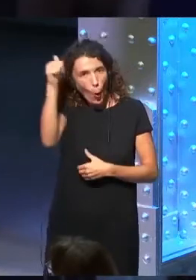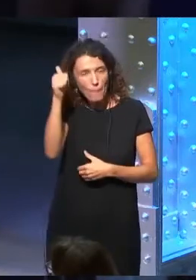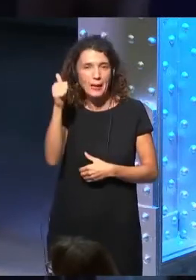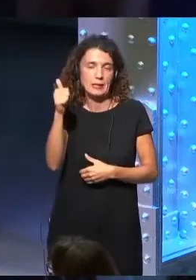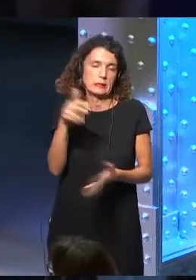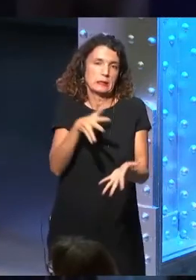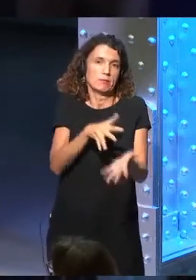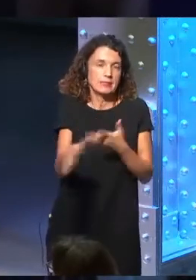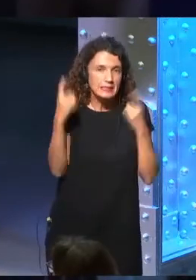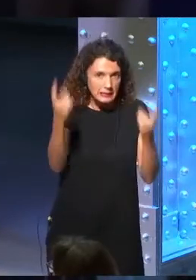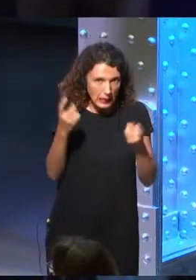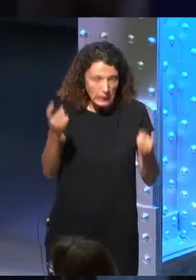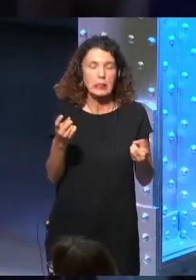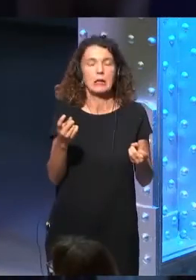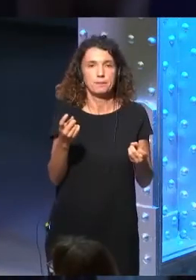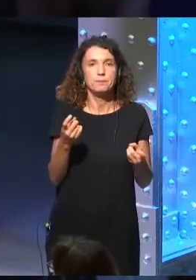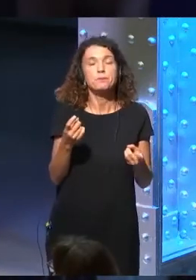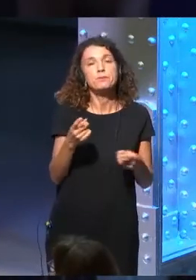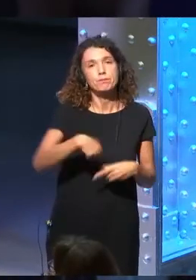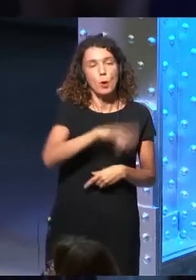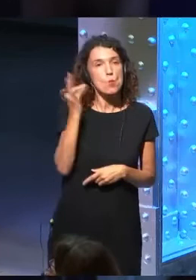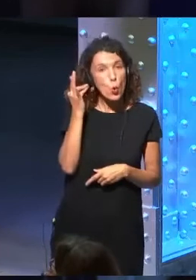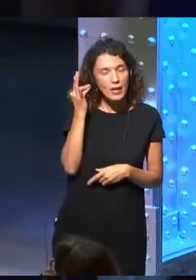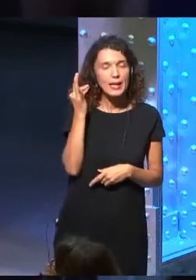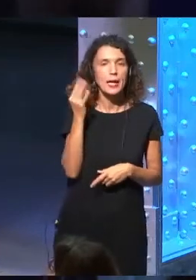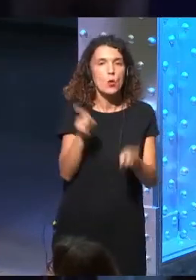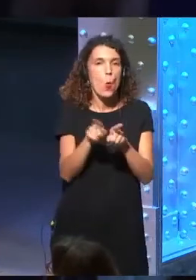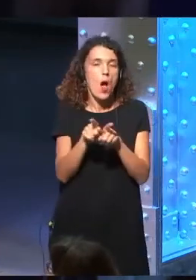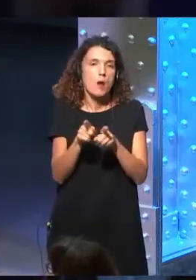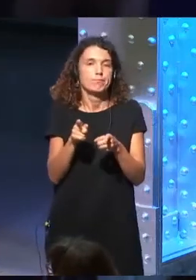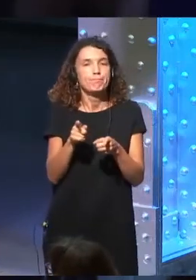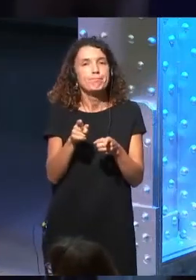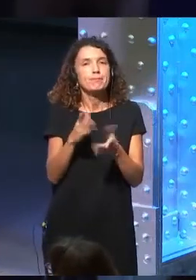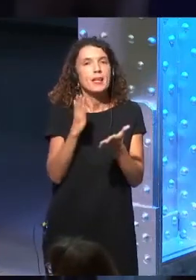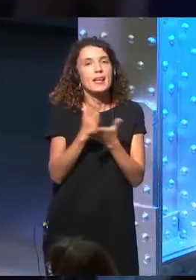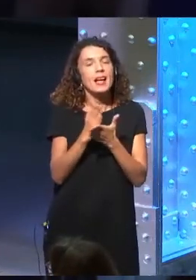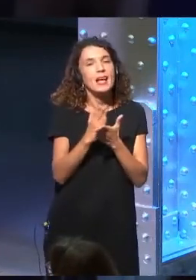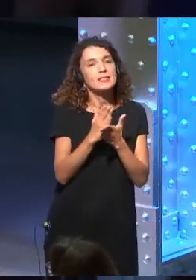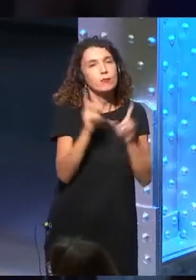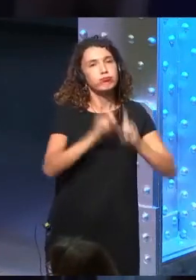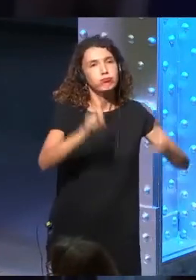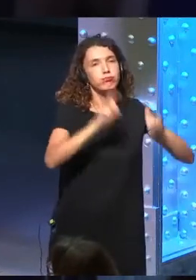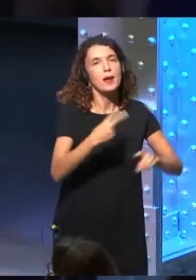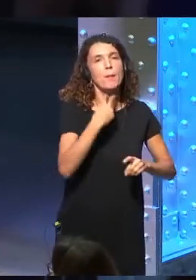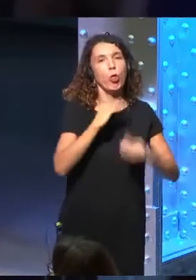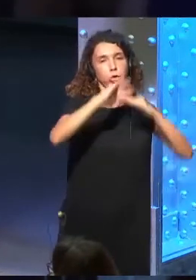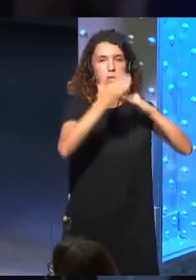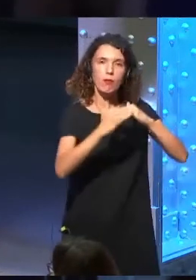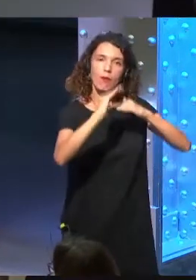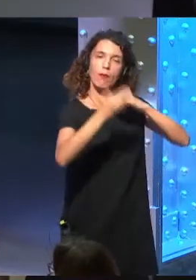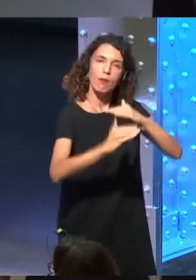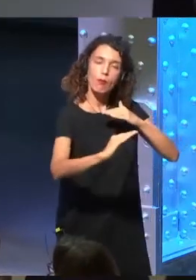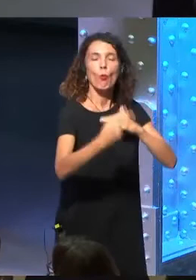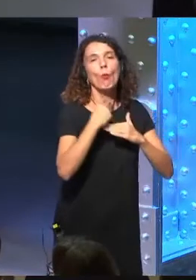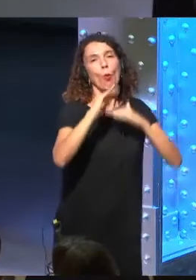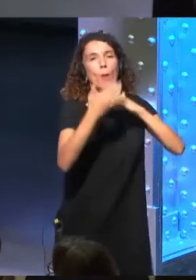Obviously, they have voice coaching to make their voices deeper so that they sound more like men.